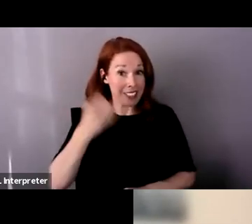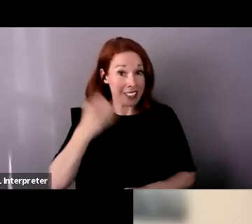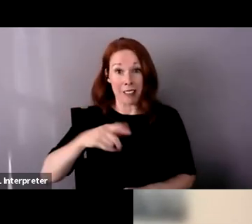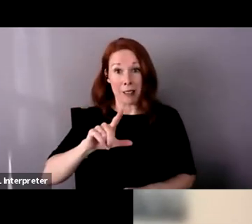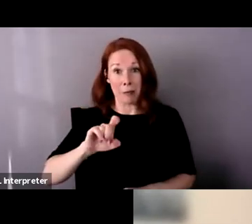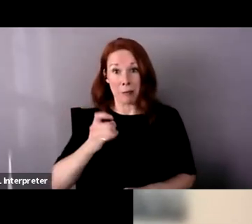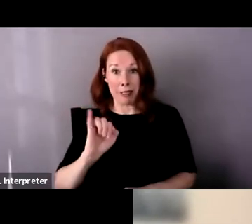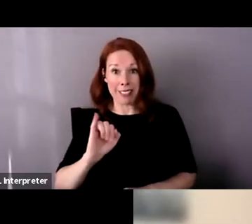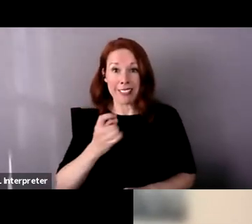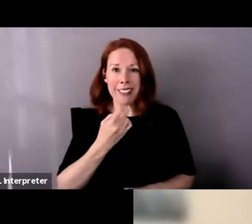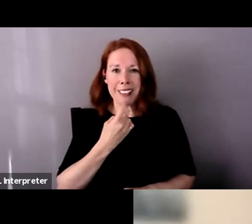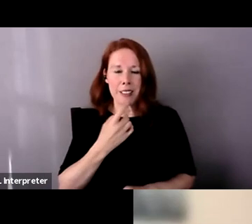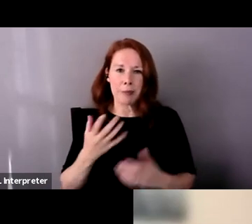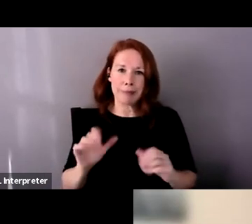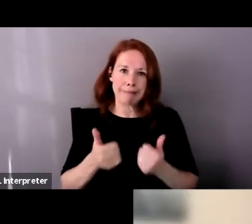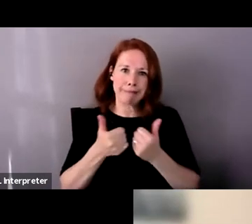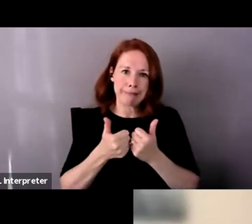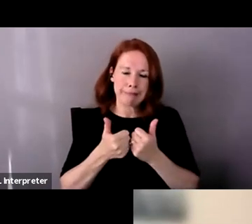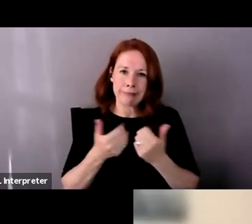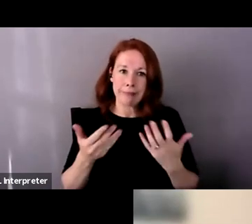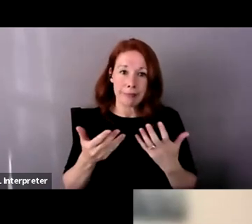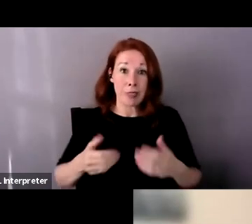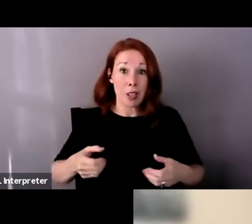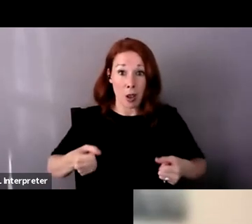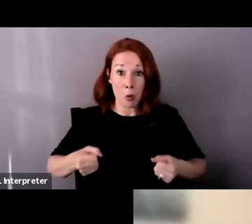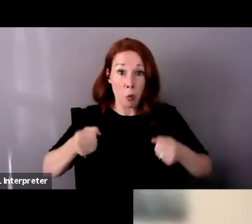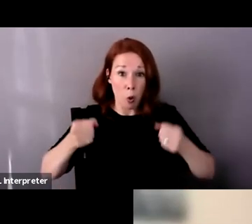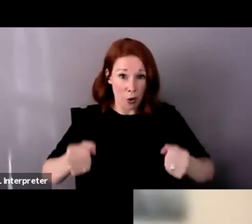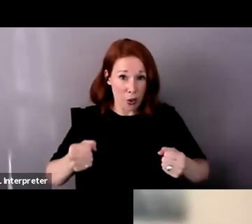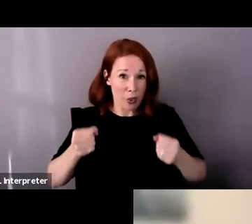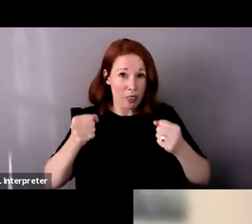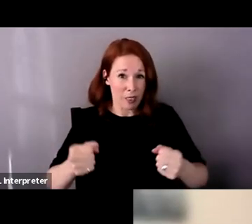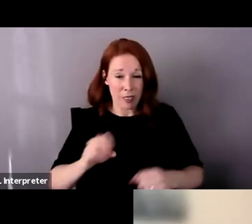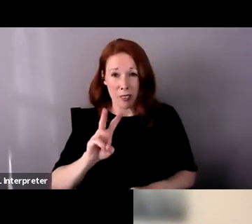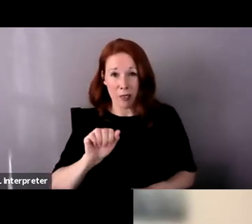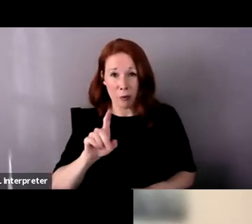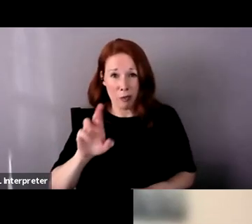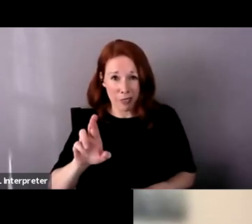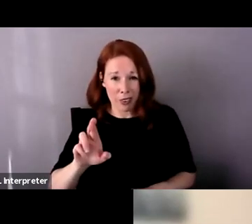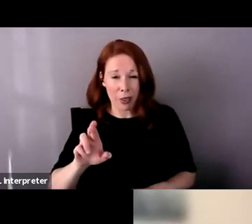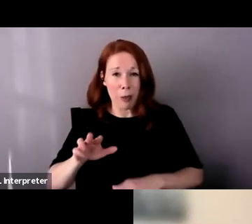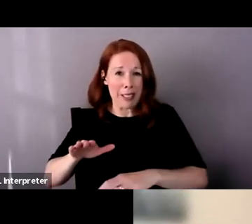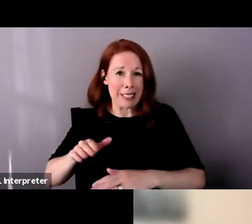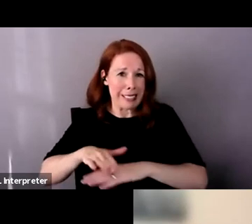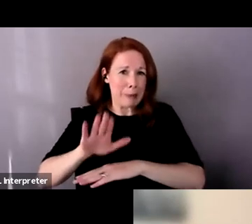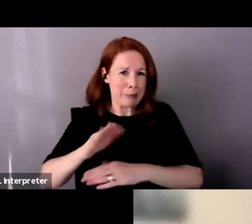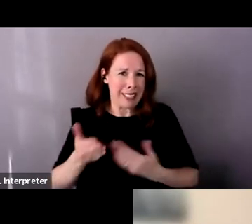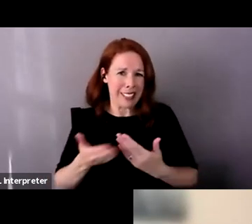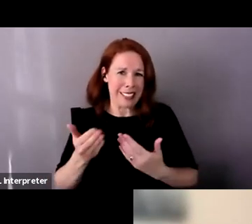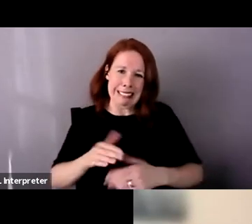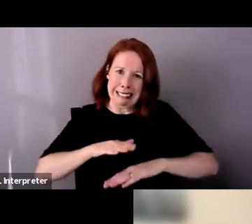might be hard for people if they're using a walker in terms of it being slippery. Mm-hmm.